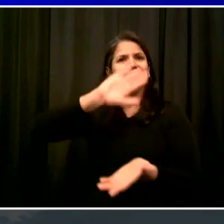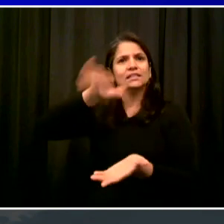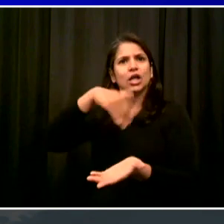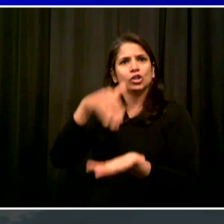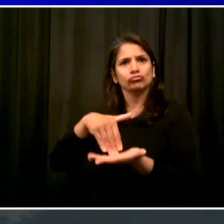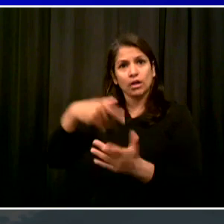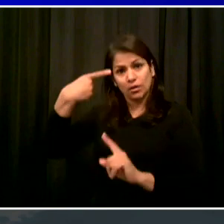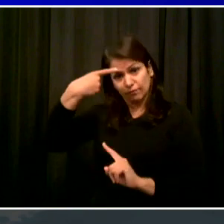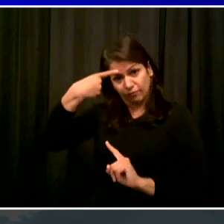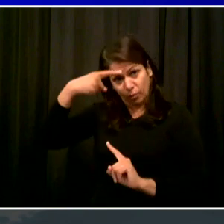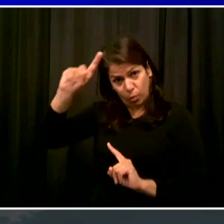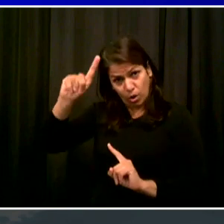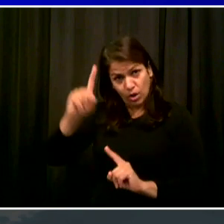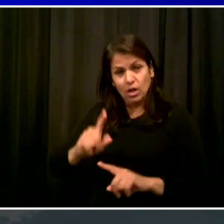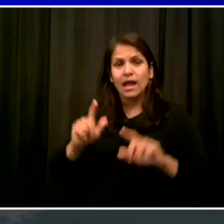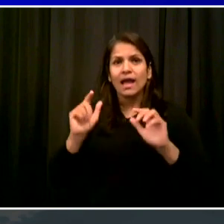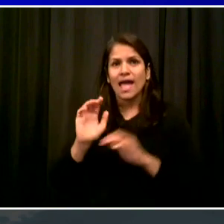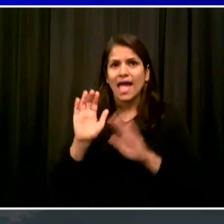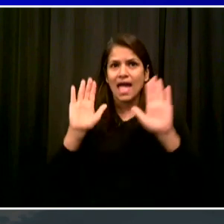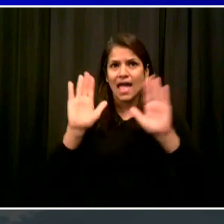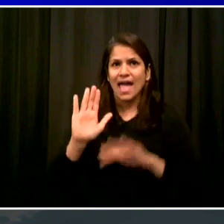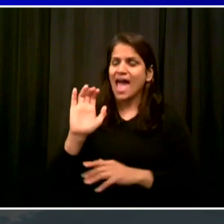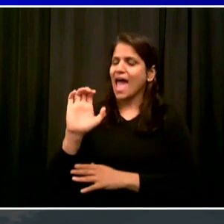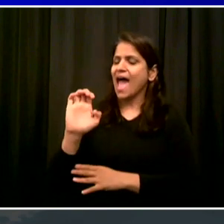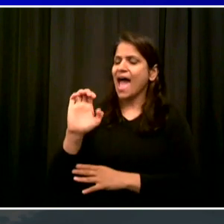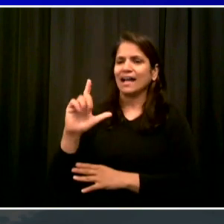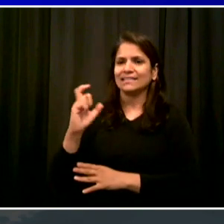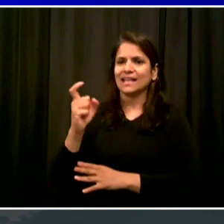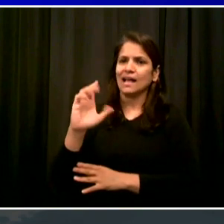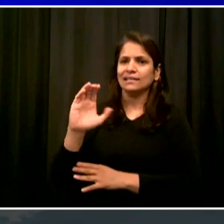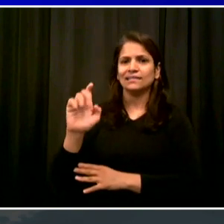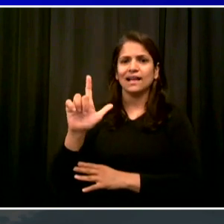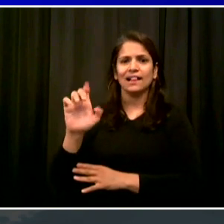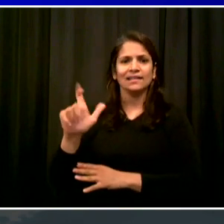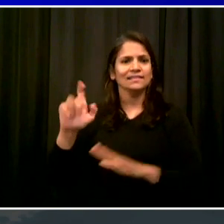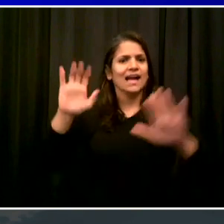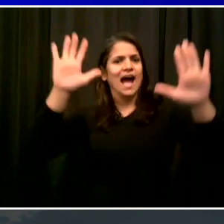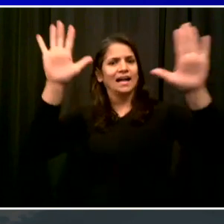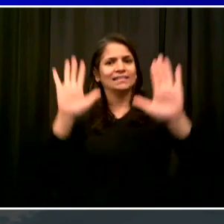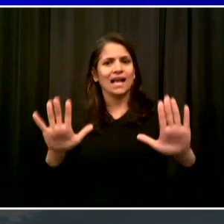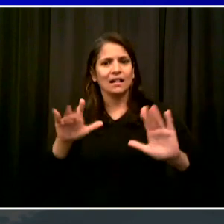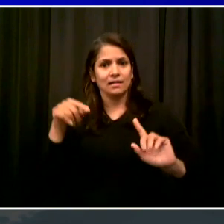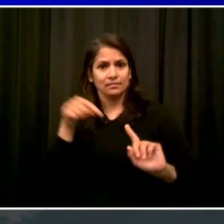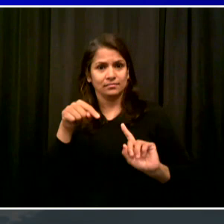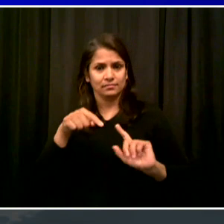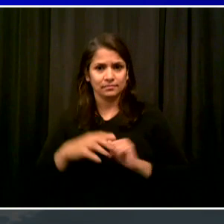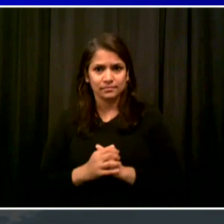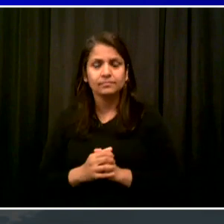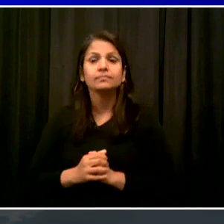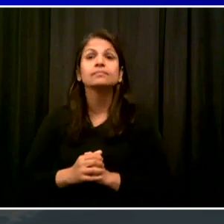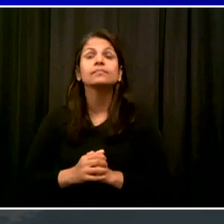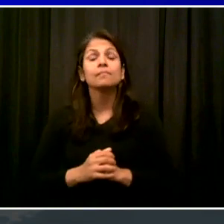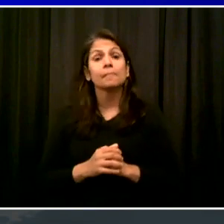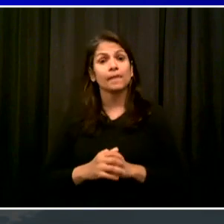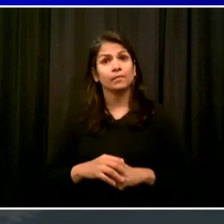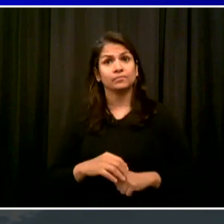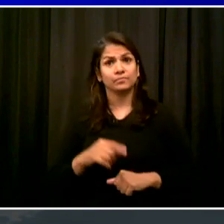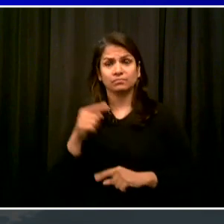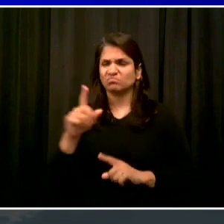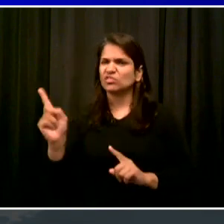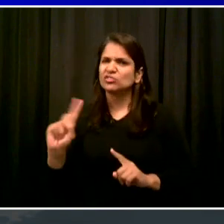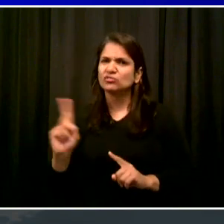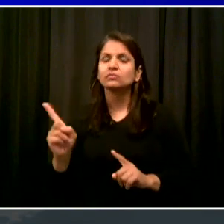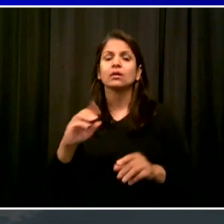neighborhoods that need it in New York City. In Elmhurst, Queens, I don't think I have to say anything more after what we saw happen at Elmhurst Hospital. Tremont, the